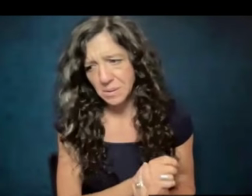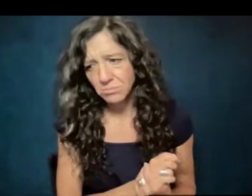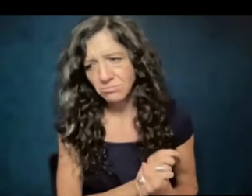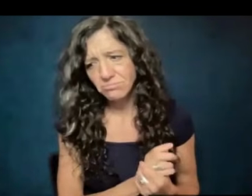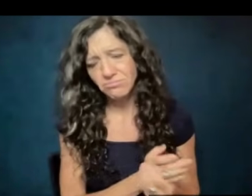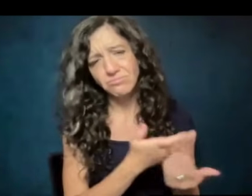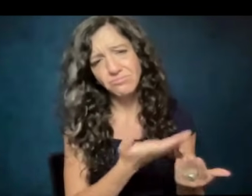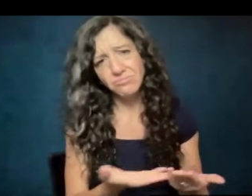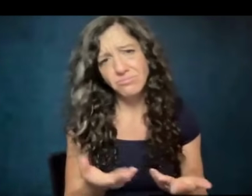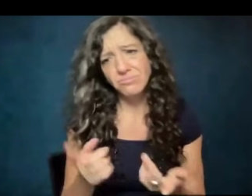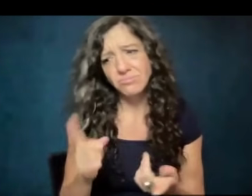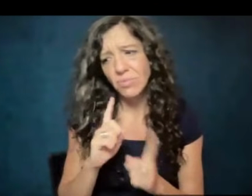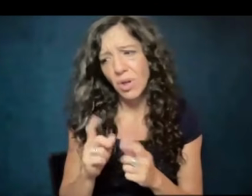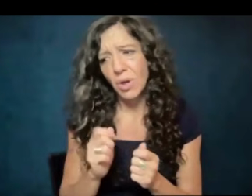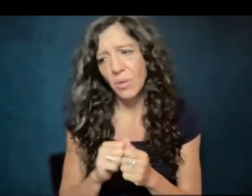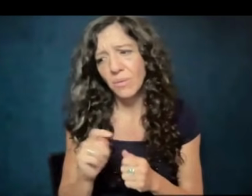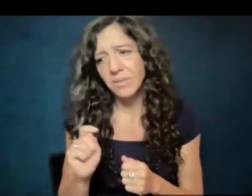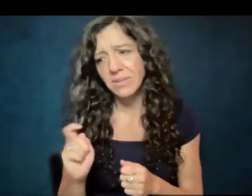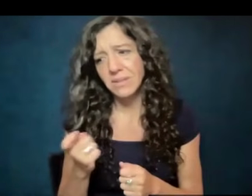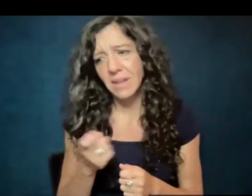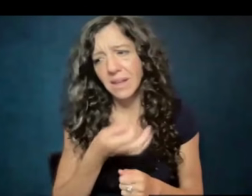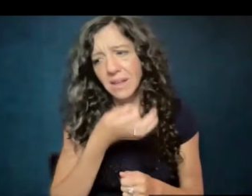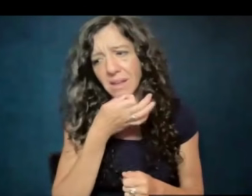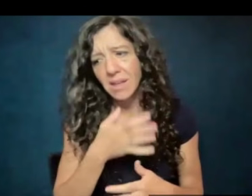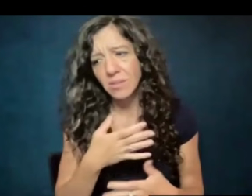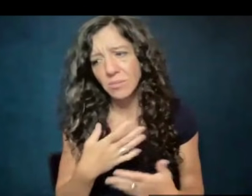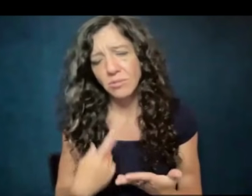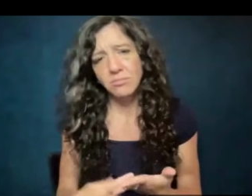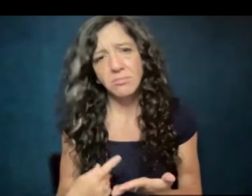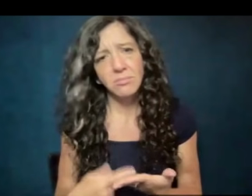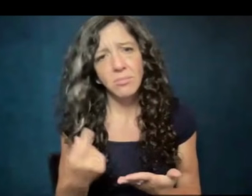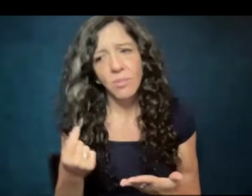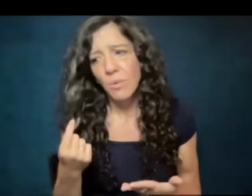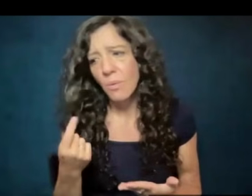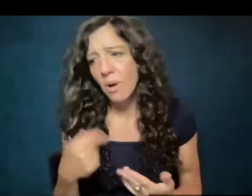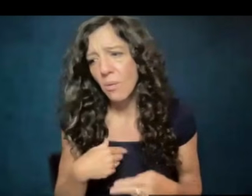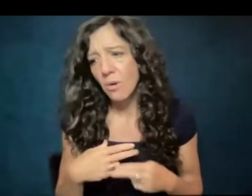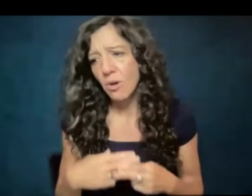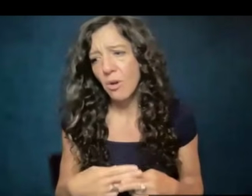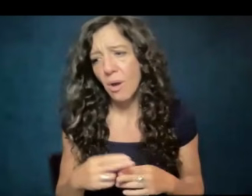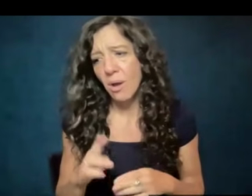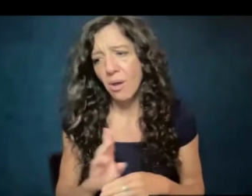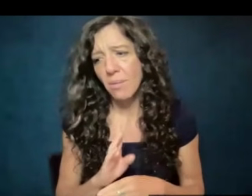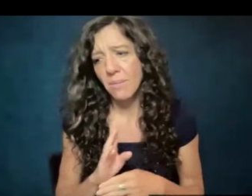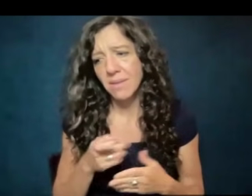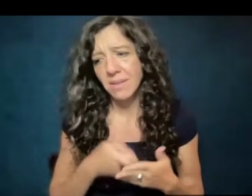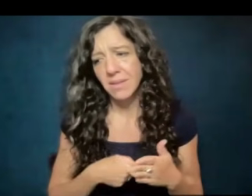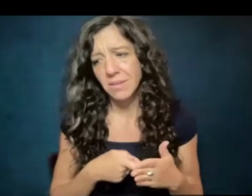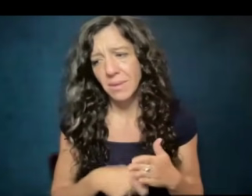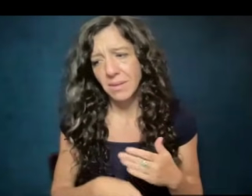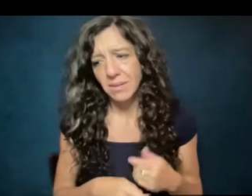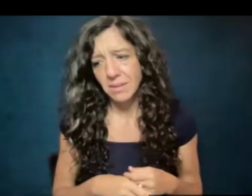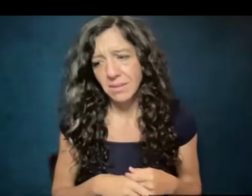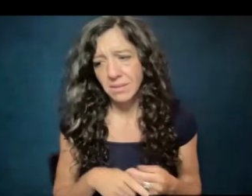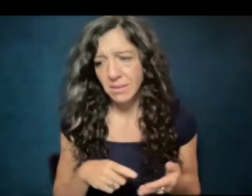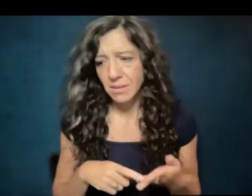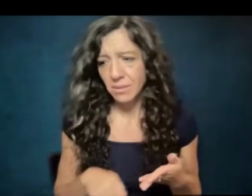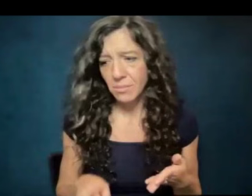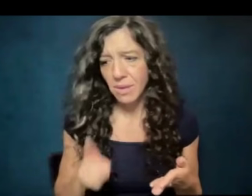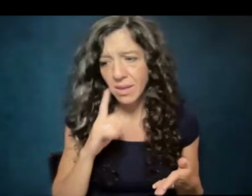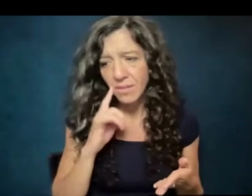consult with a tax expert to determine what are considered business expenses and if whether paying for healthcare coverage as part